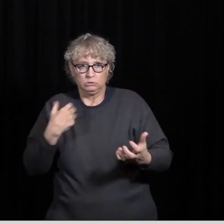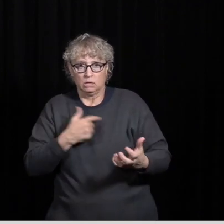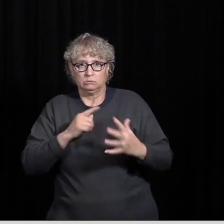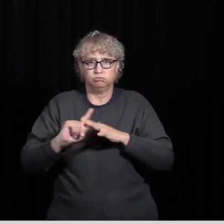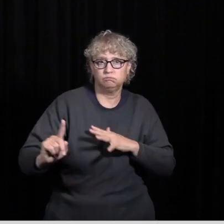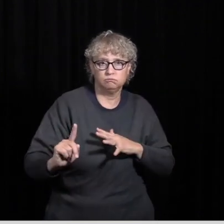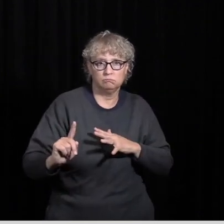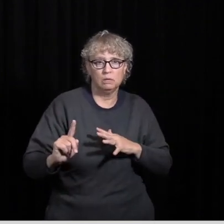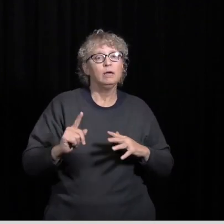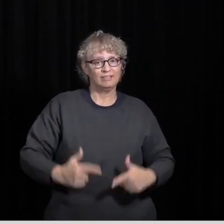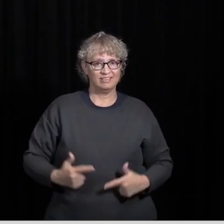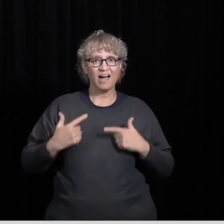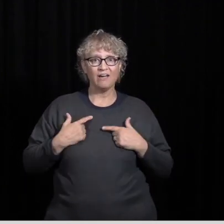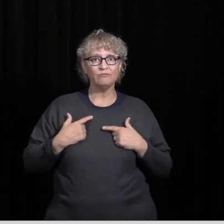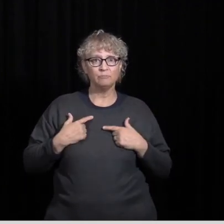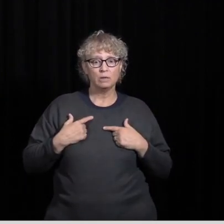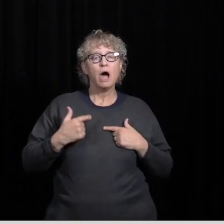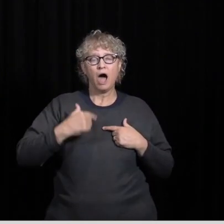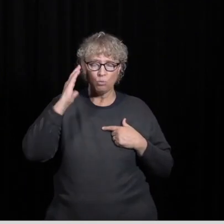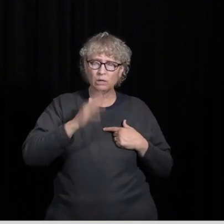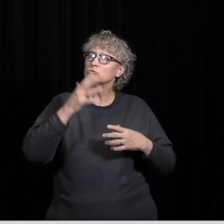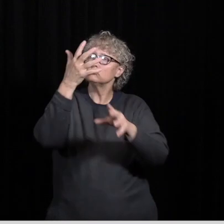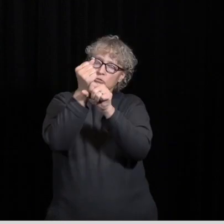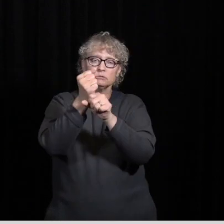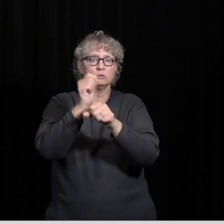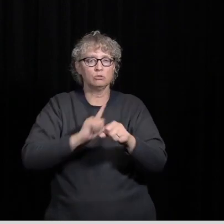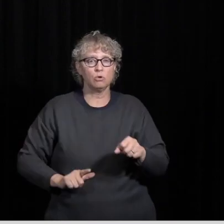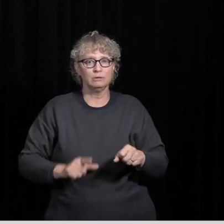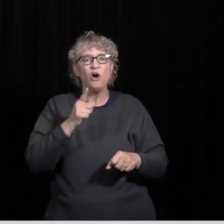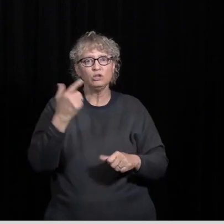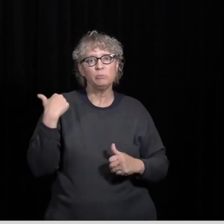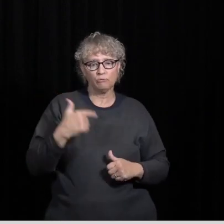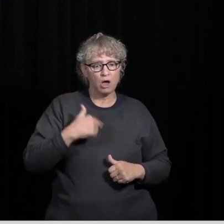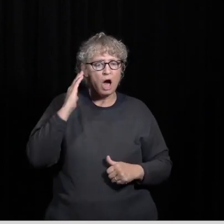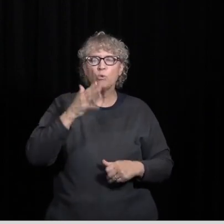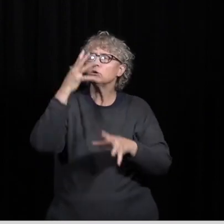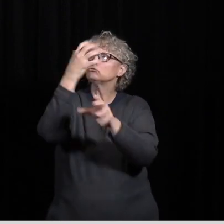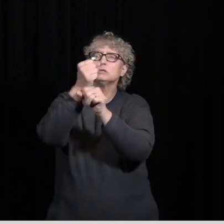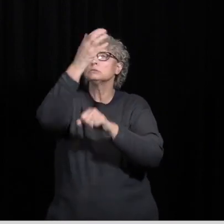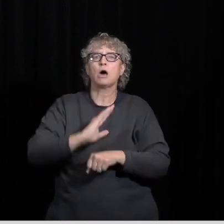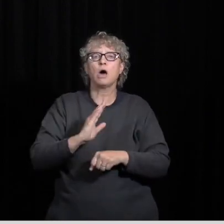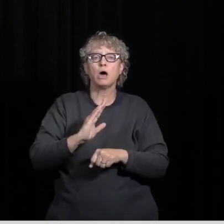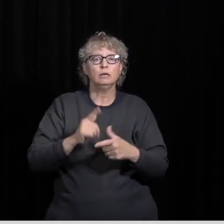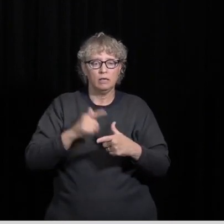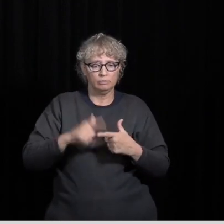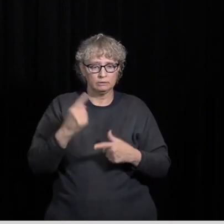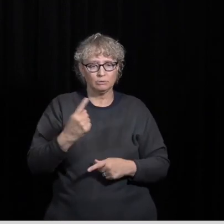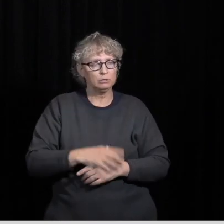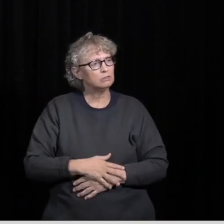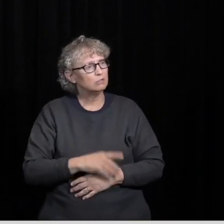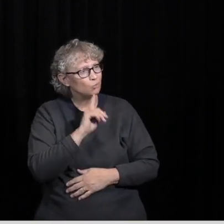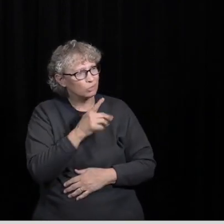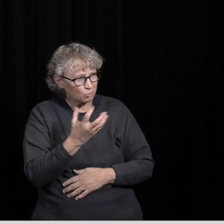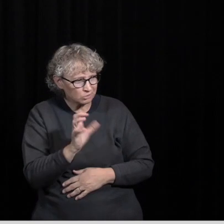And so the way it plays out in life is we know, like, I'm going to trust in the Lord. And have you ever been there where you're like, I'm going to trust in God? And then somebody's like, do